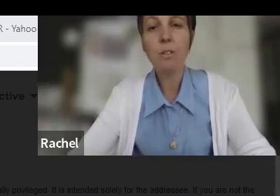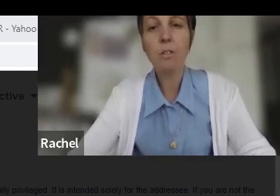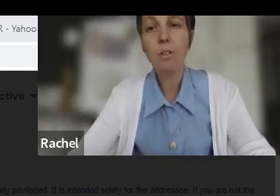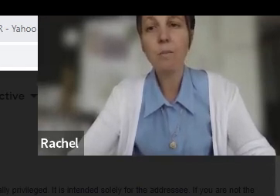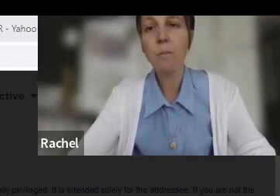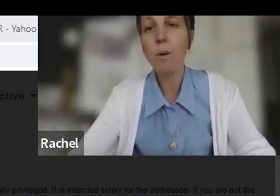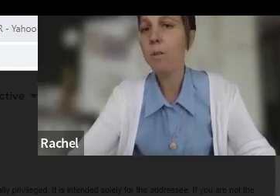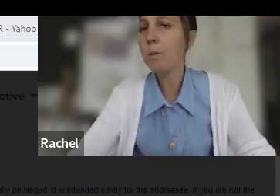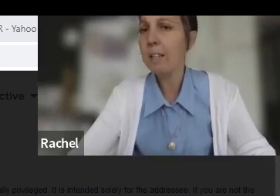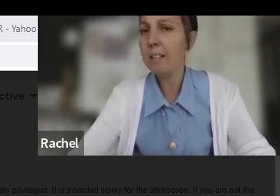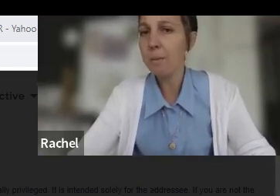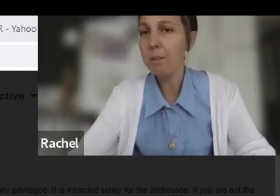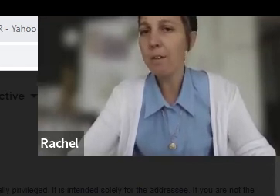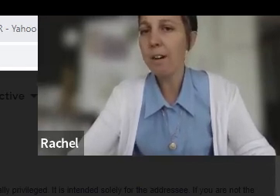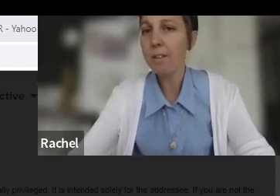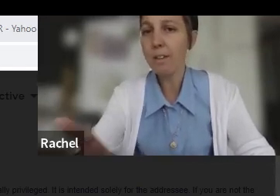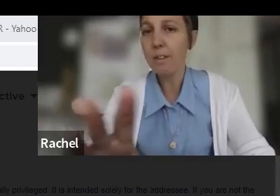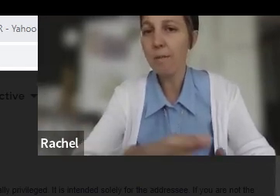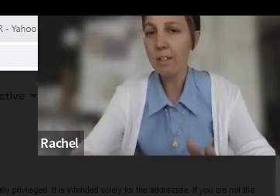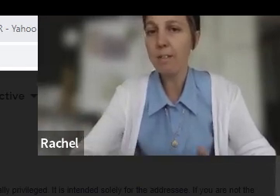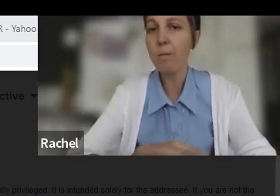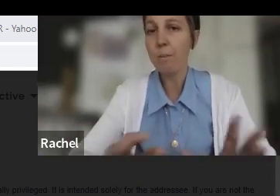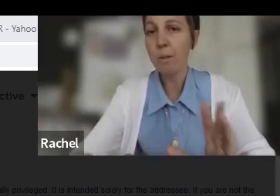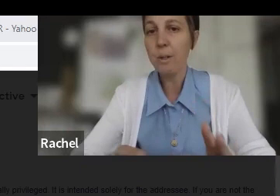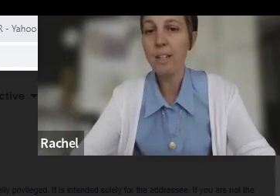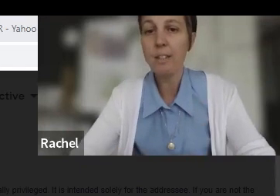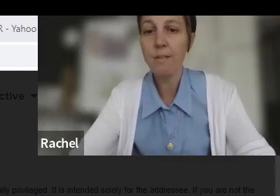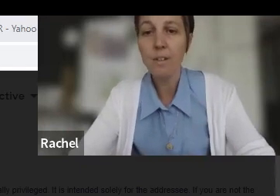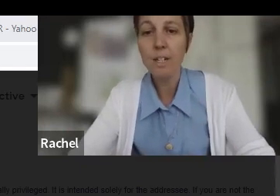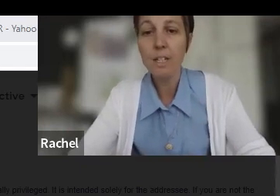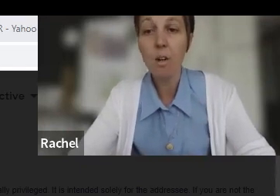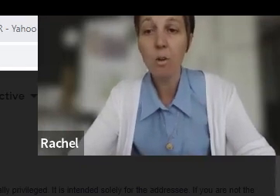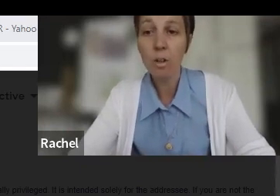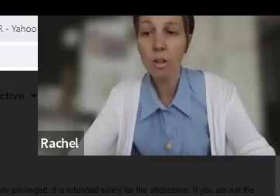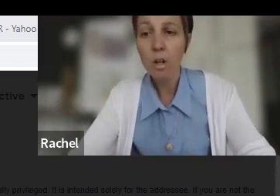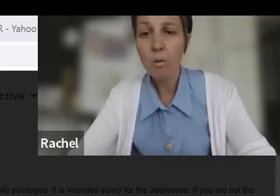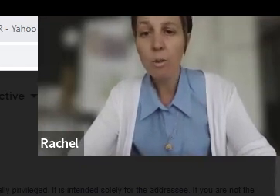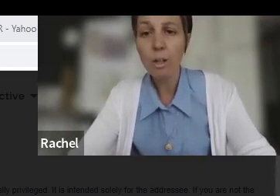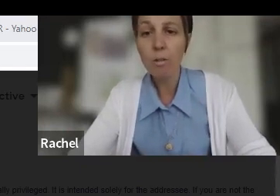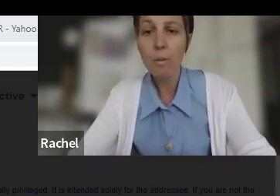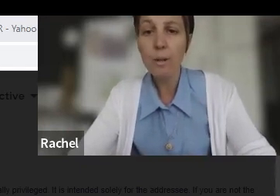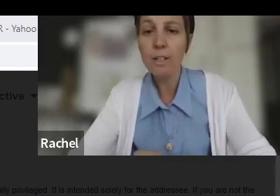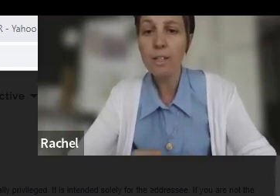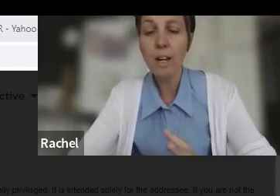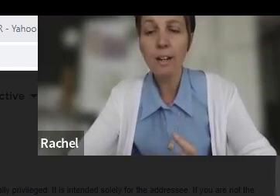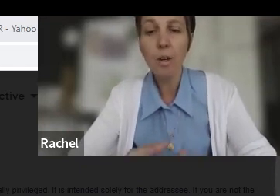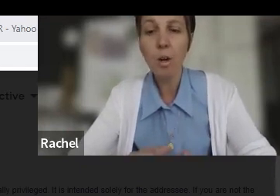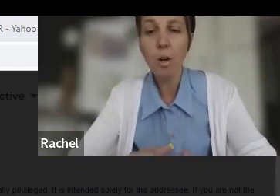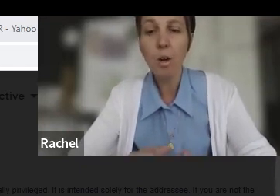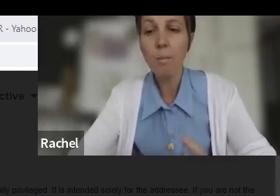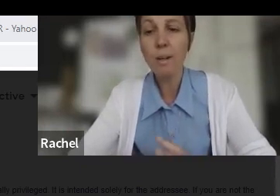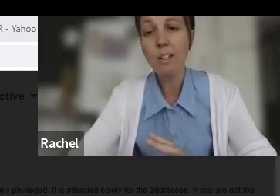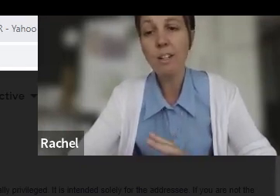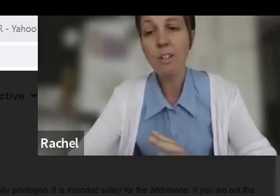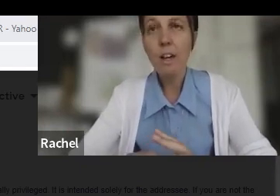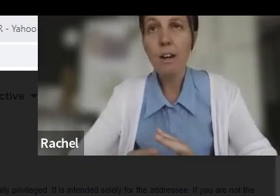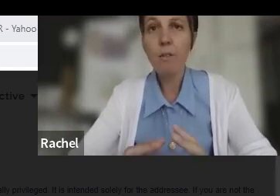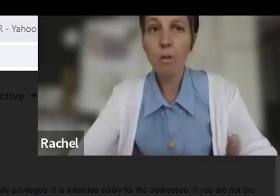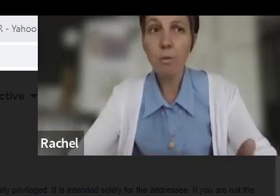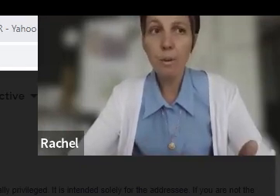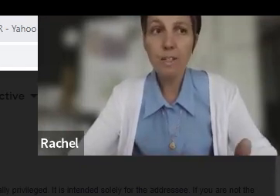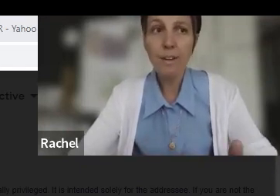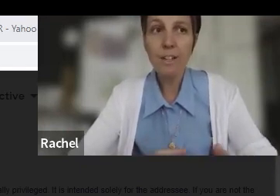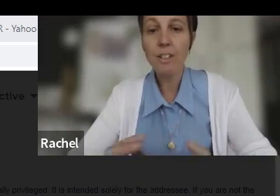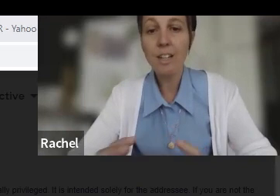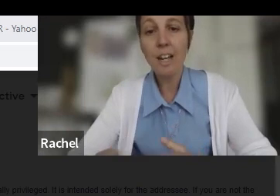that actually runs over 6 months rather than the rest of them running between 10 to 15. It's a longer running group, and it's a kind of a combination